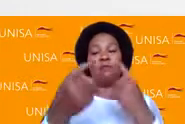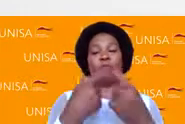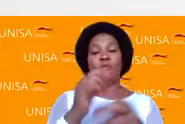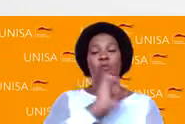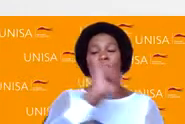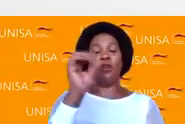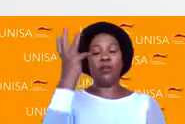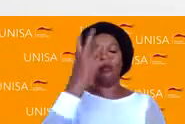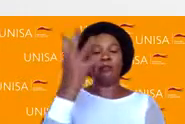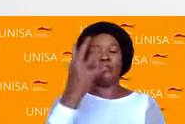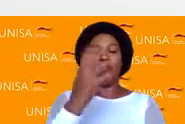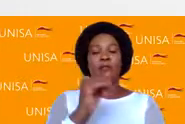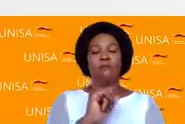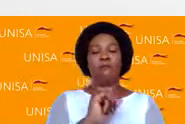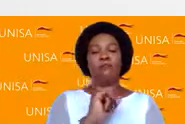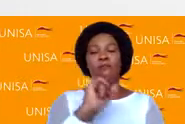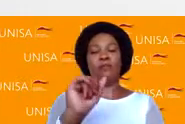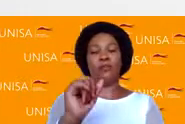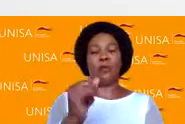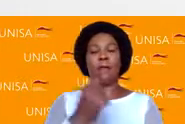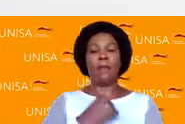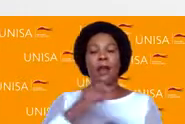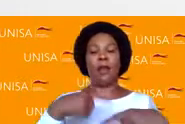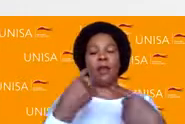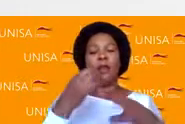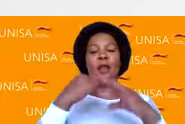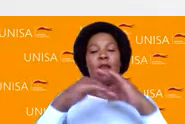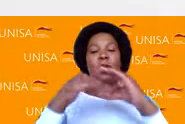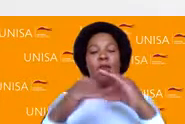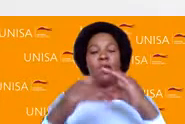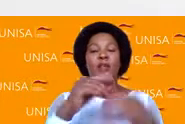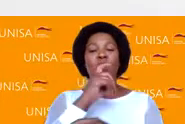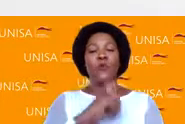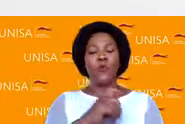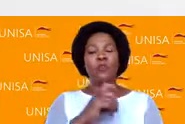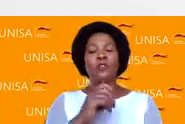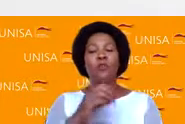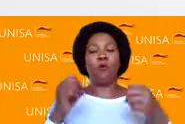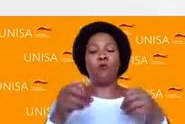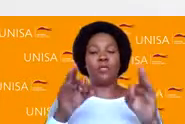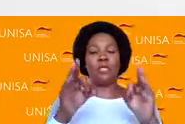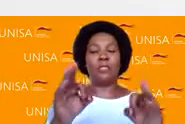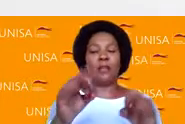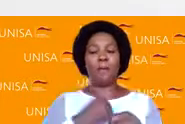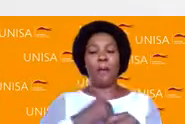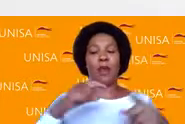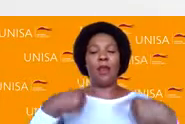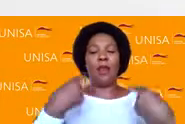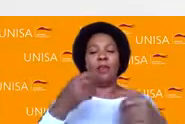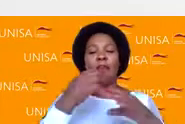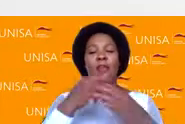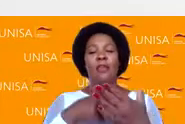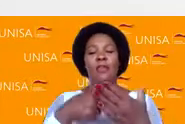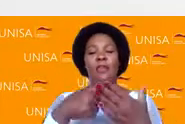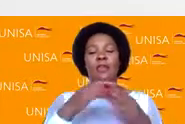rather come and do it from your myLife email account to use your official myLife email address. For else, it